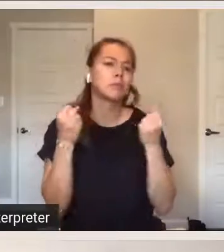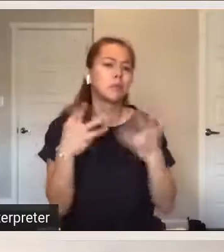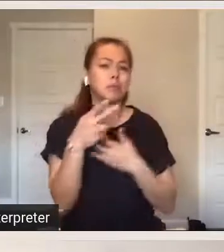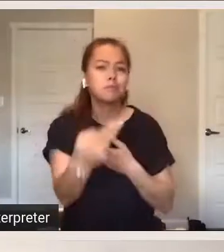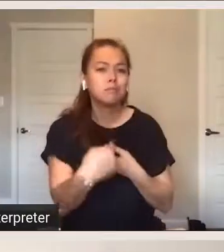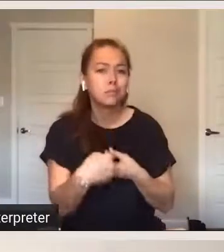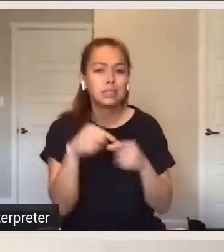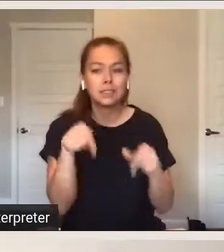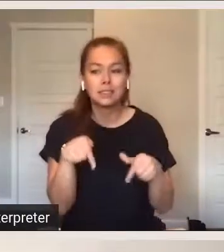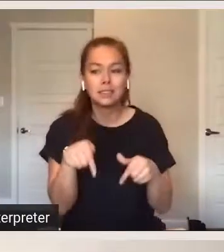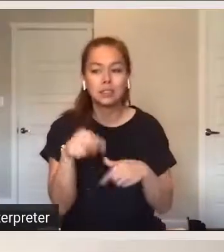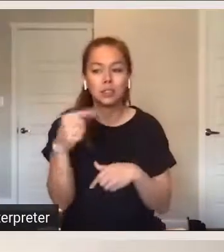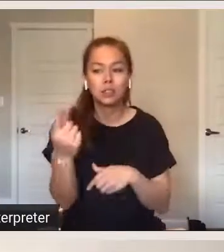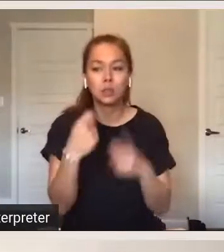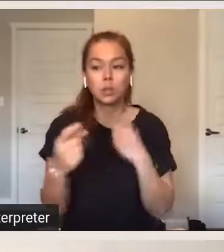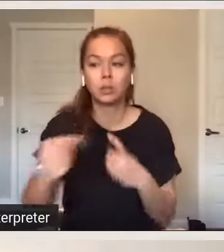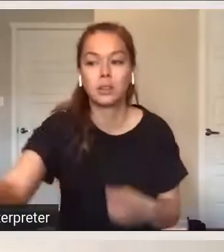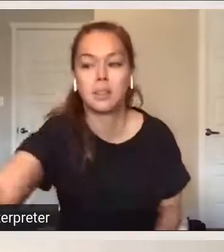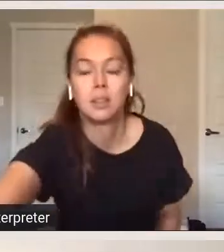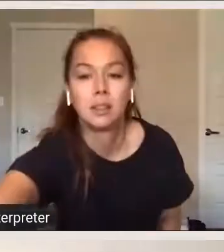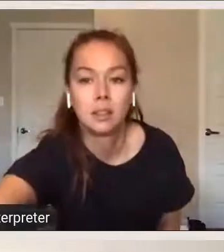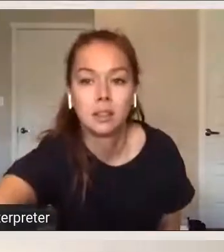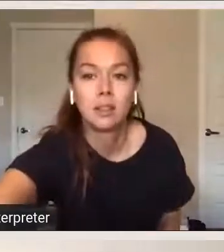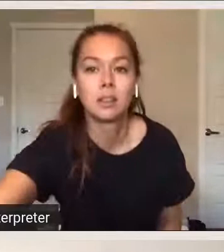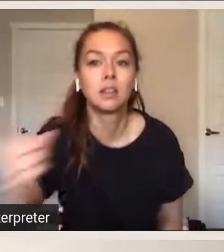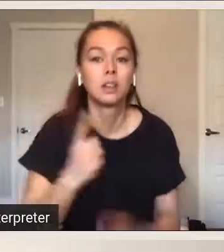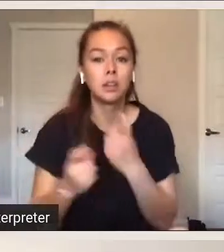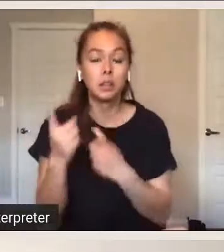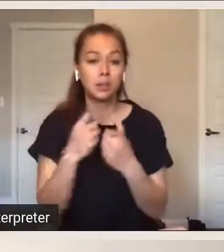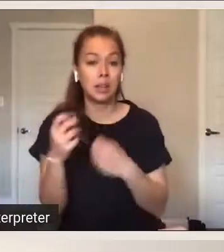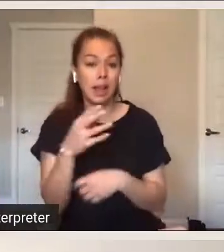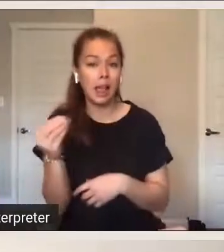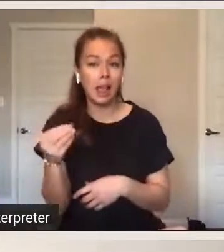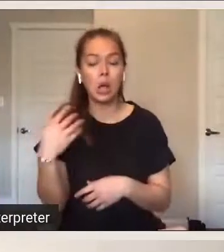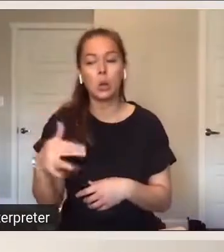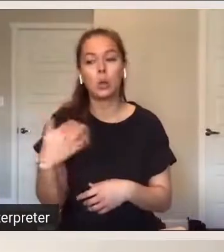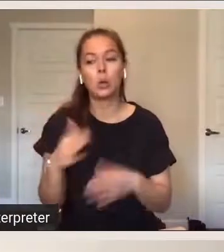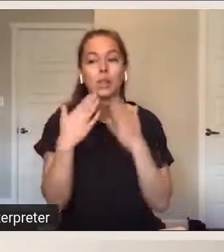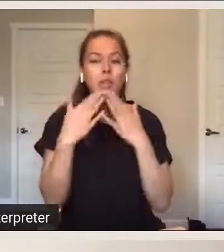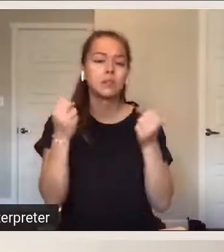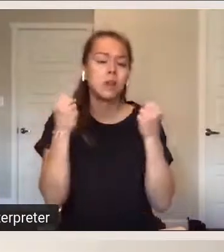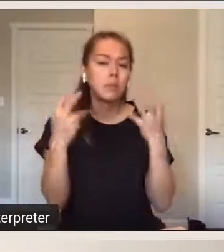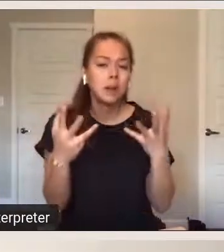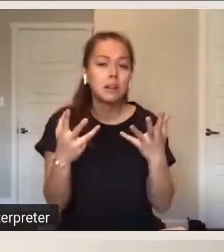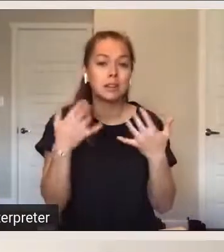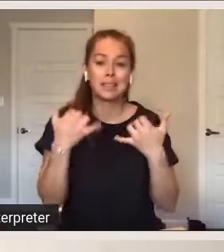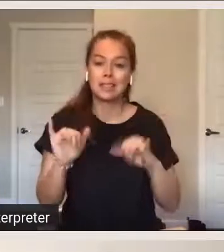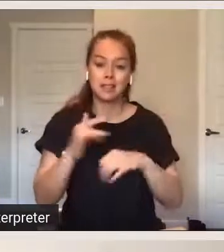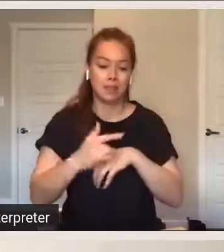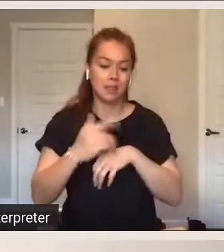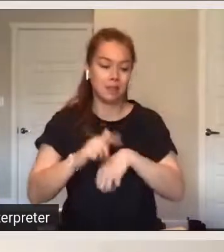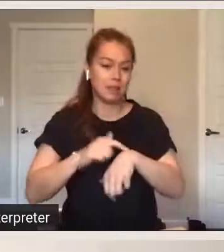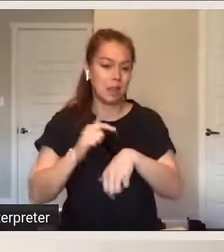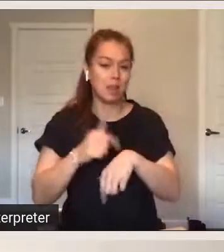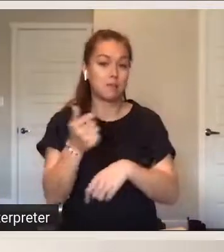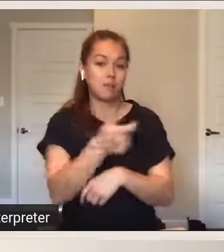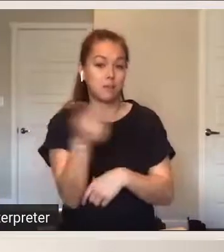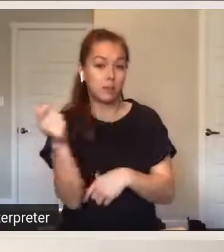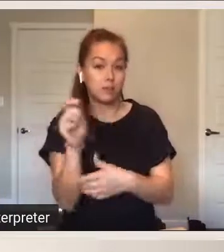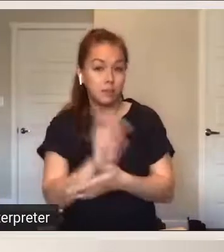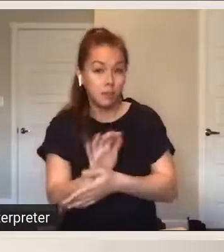to watch the film and to check out the rest of the program. So thank you, Kyle and Warren. Thank you,